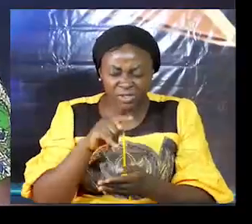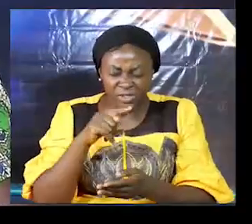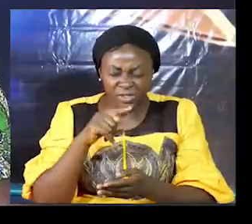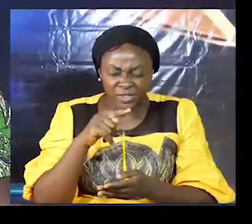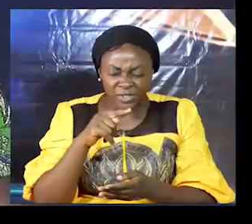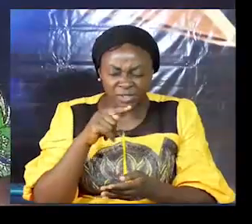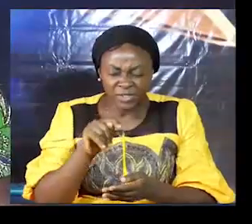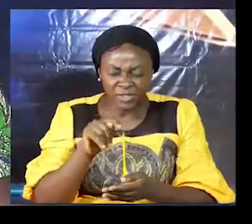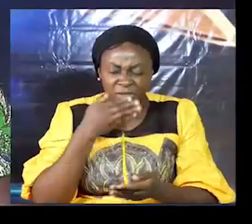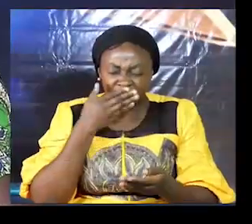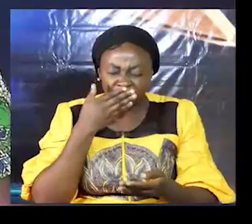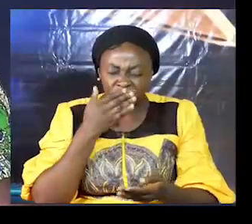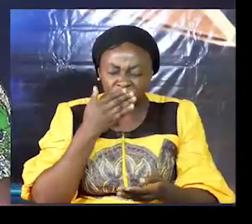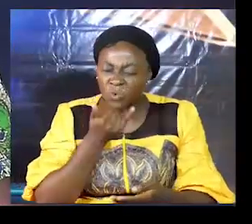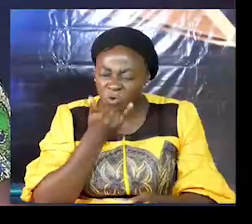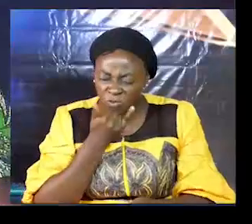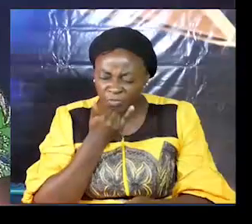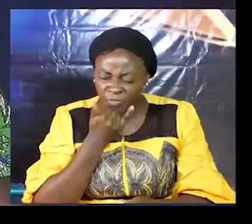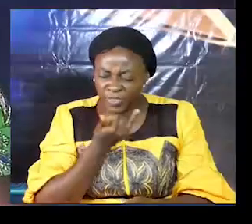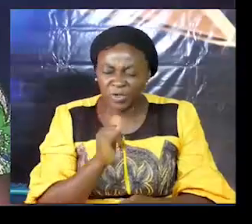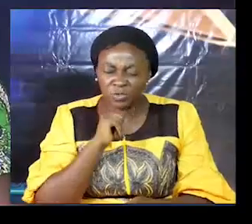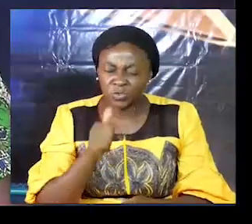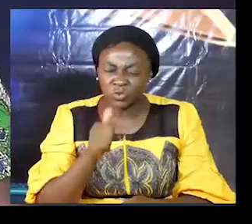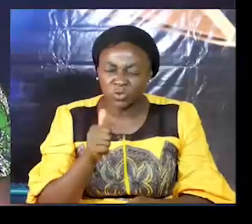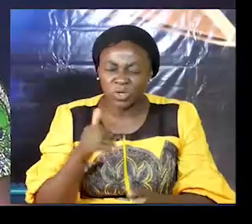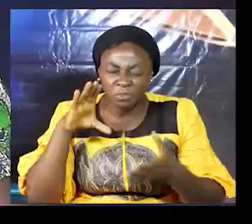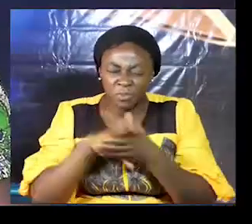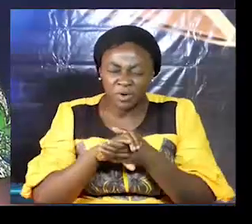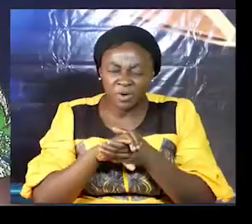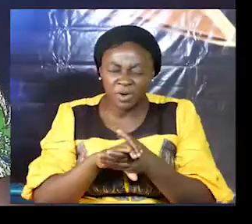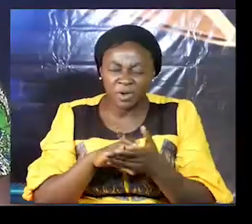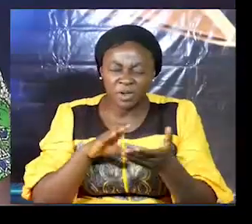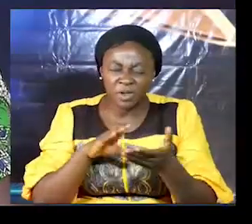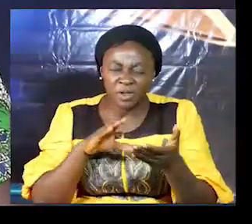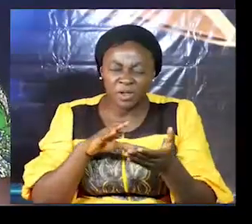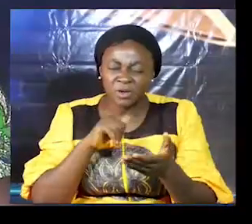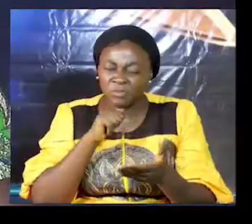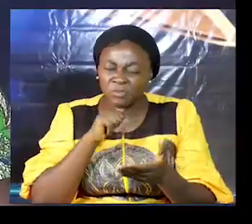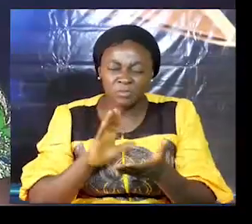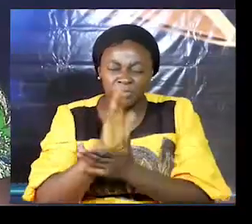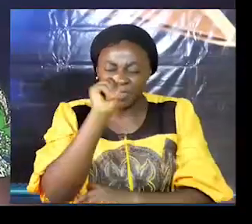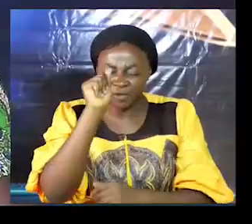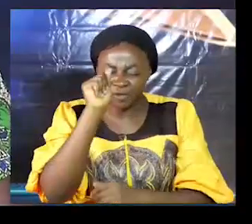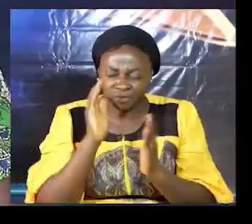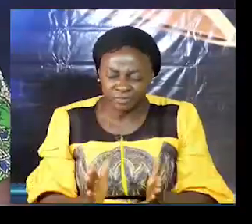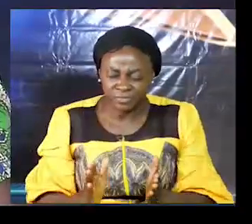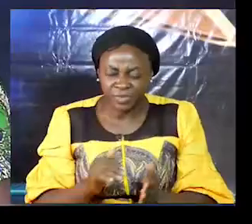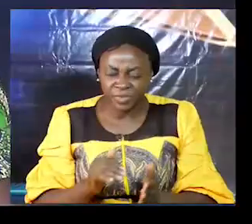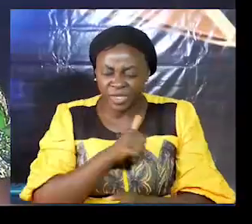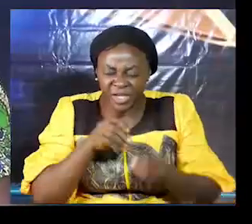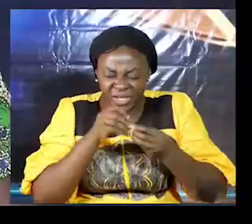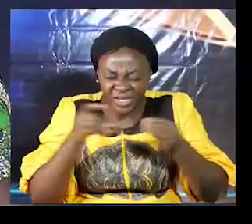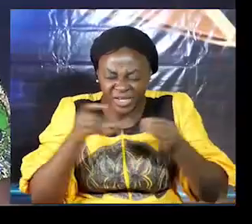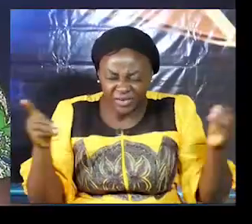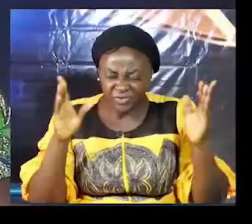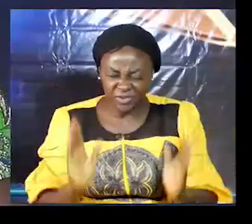marry unbelievers. They will not marry divorcee. Every relationship with a divorcee is breaking now. Every unequal yoking